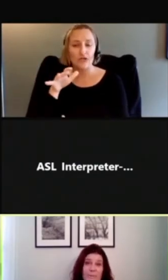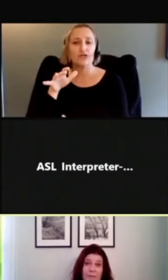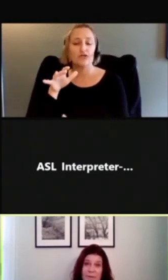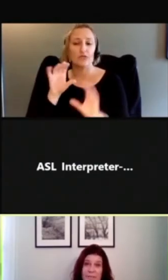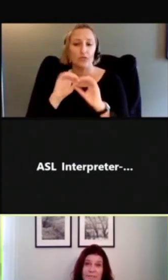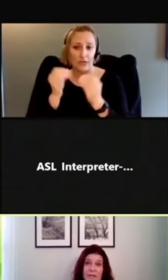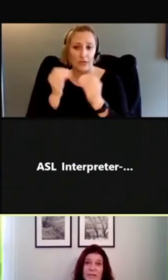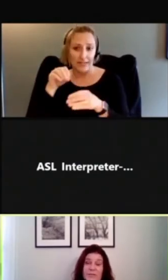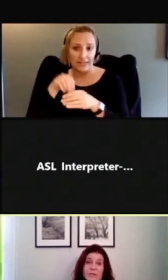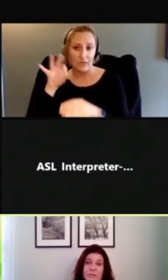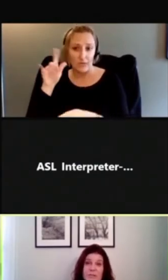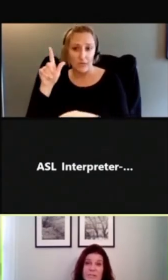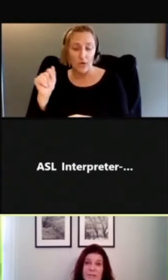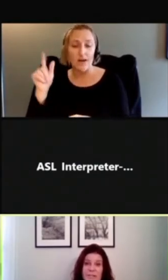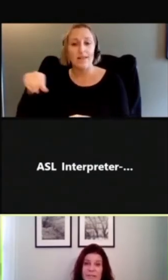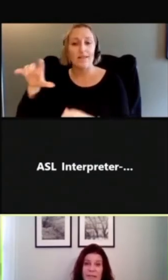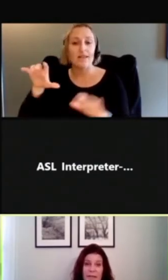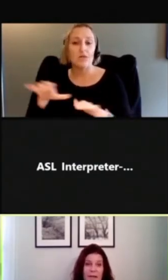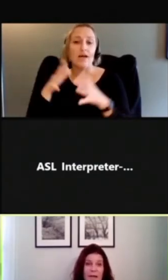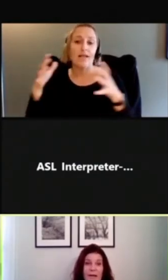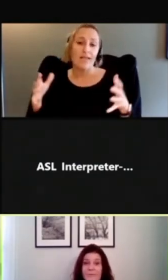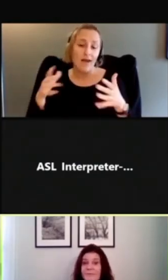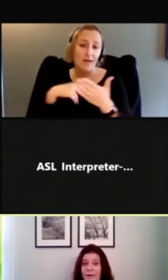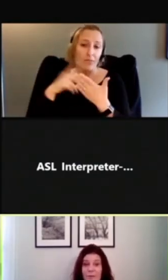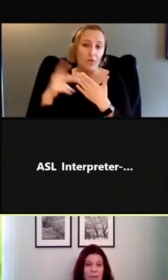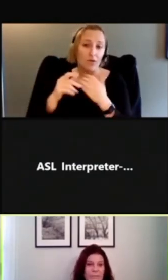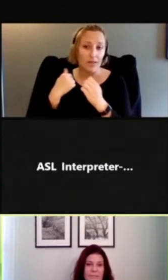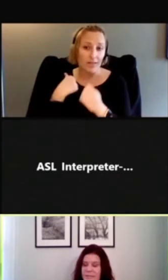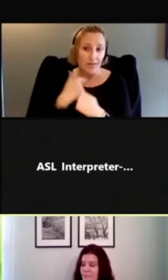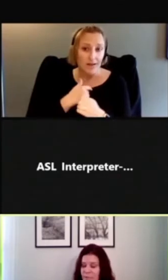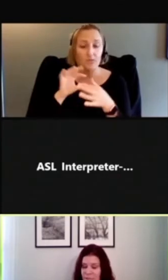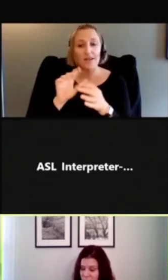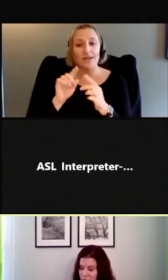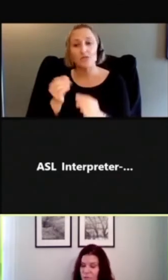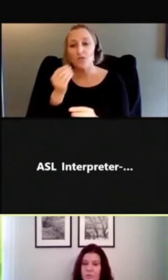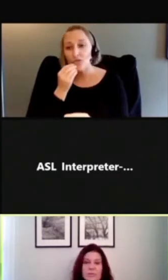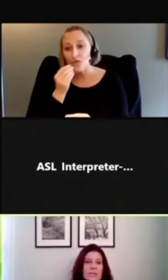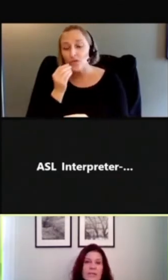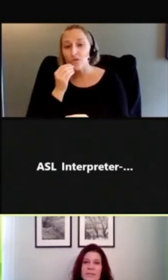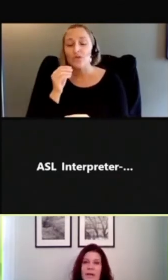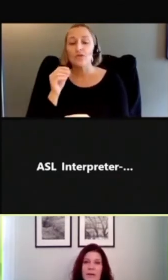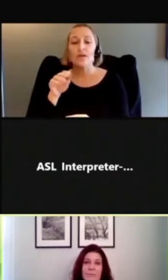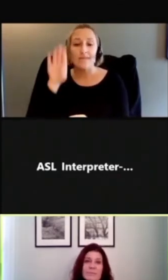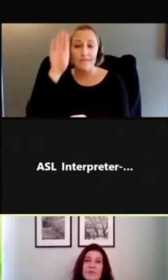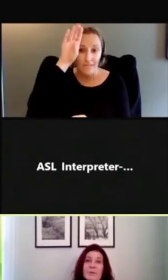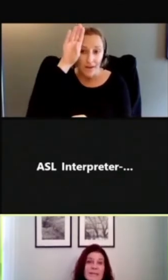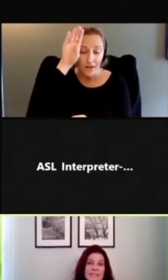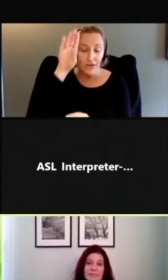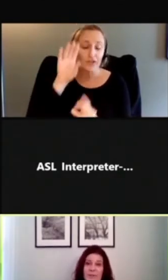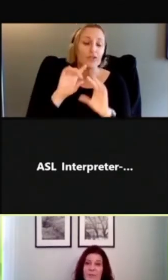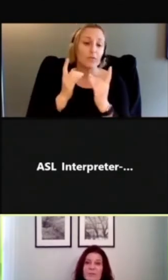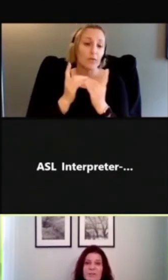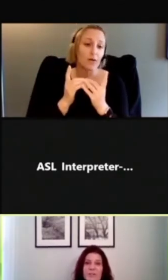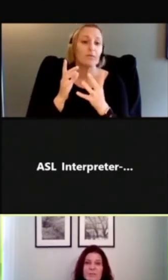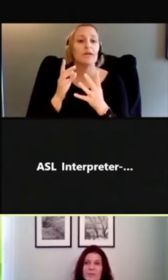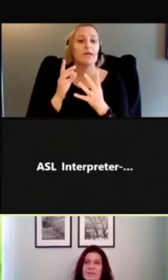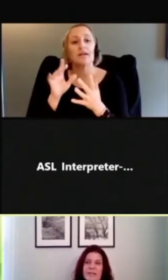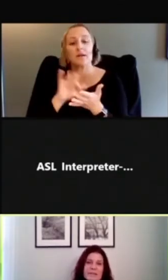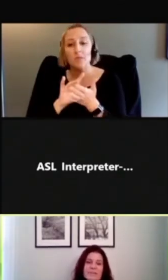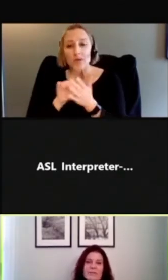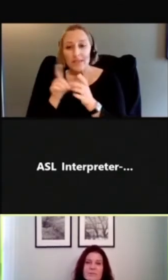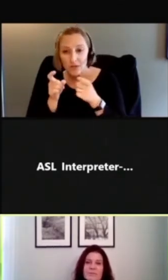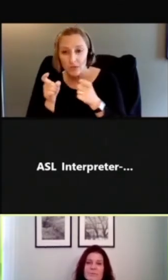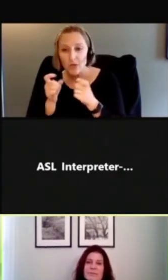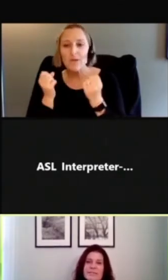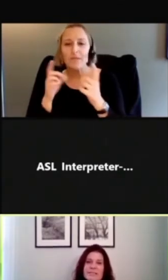of programming with us on nutrition, especially fire departments, poison control, so many different partnerships. So